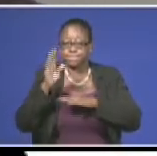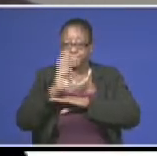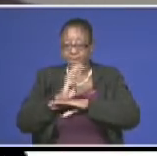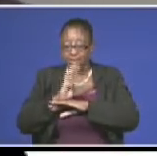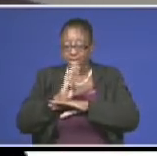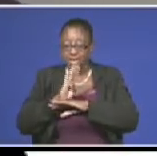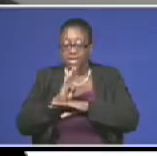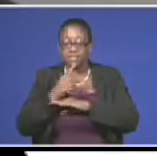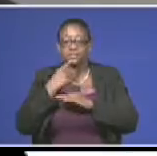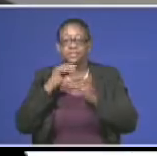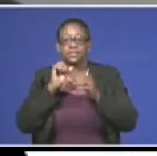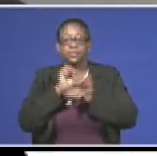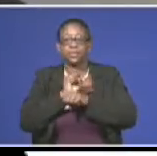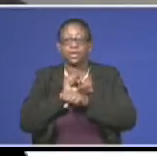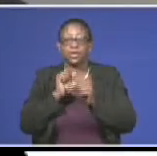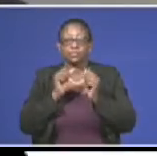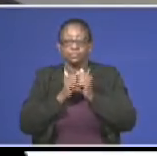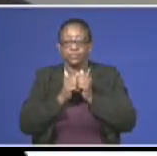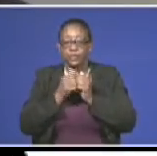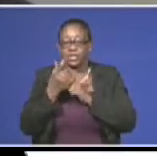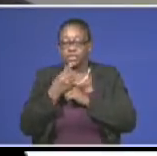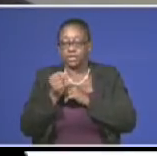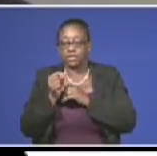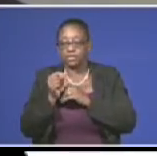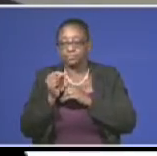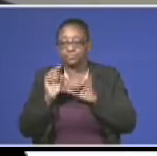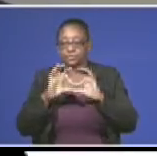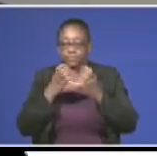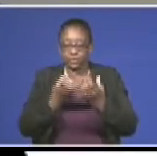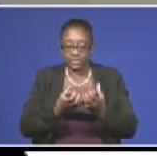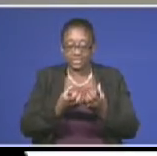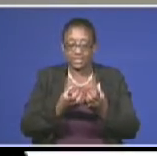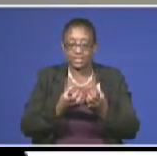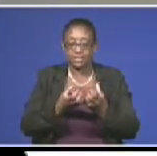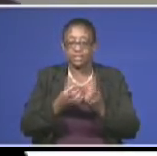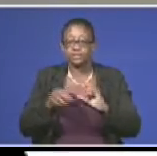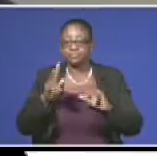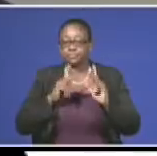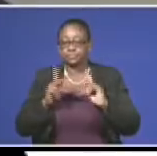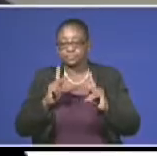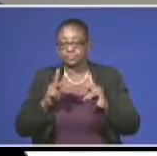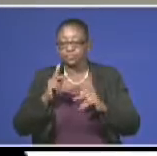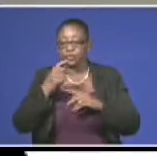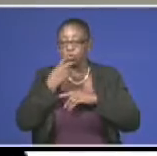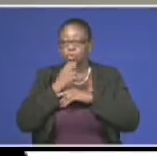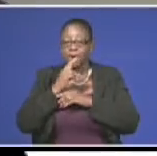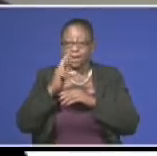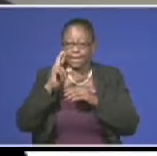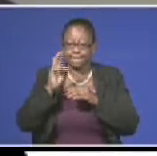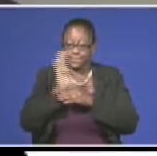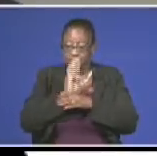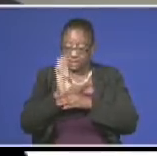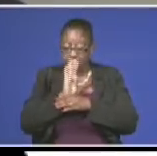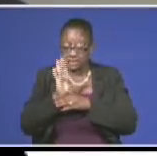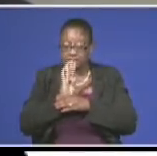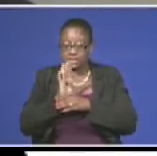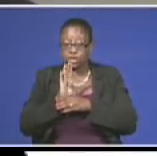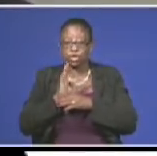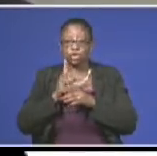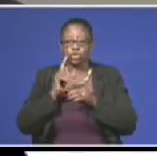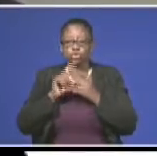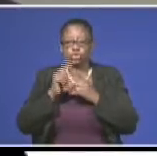so we're working with the community, members of the community, people who are in business, entrepreneurs, to